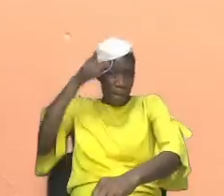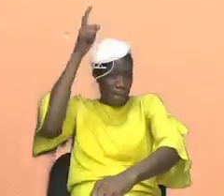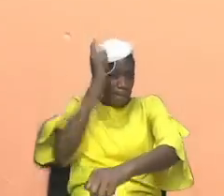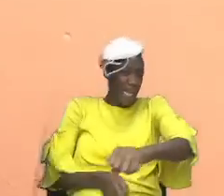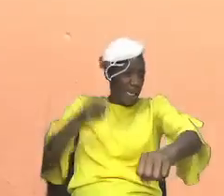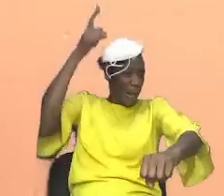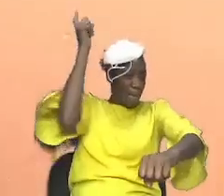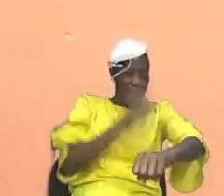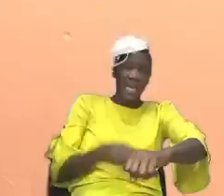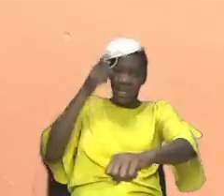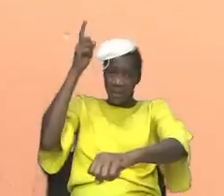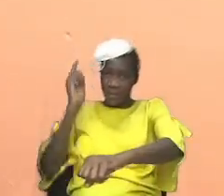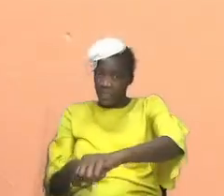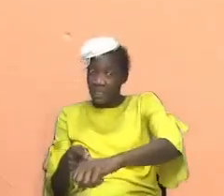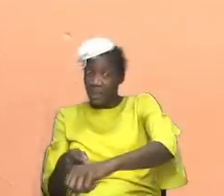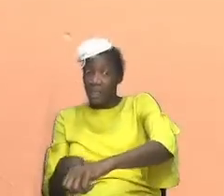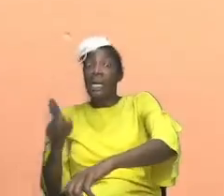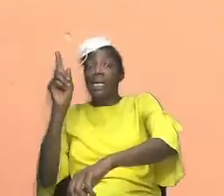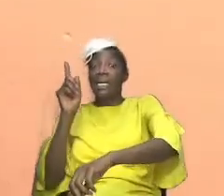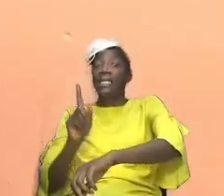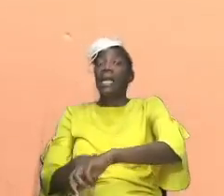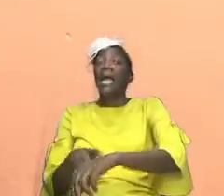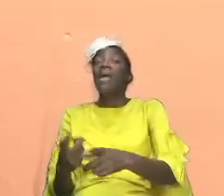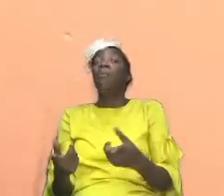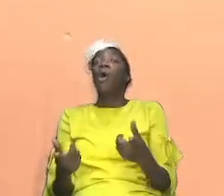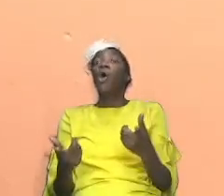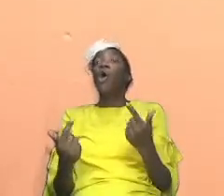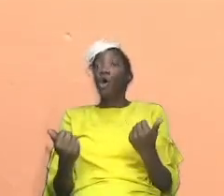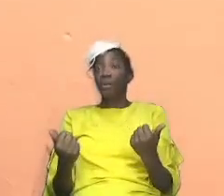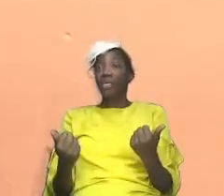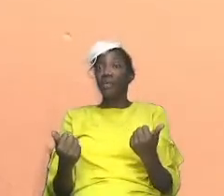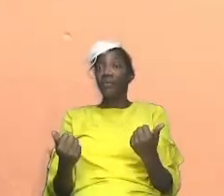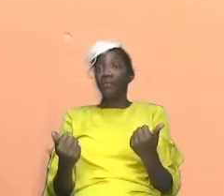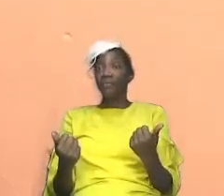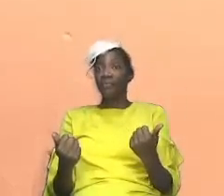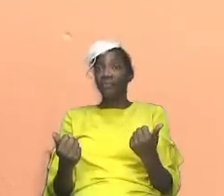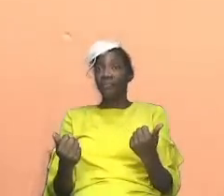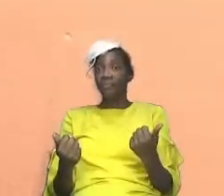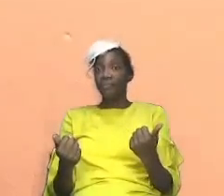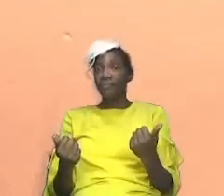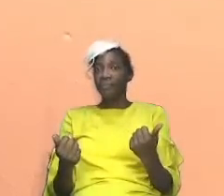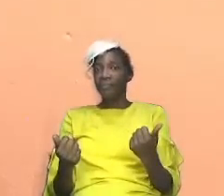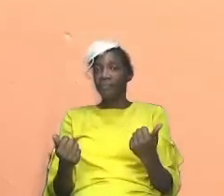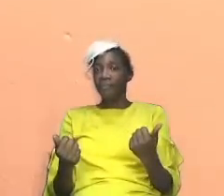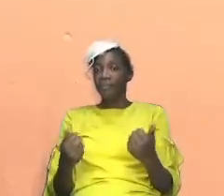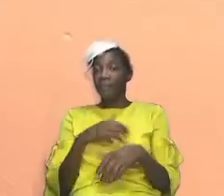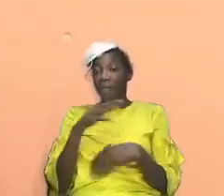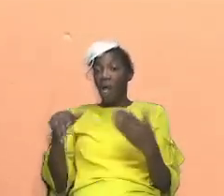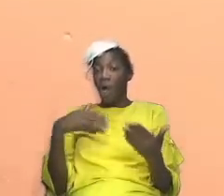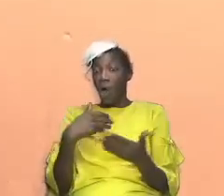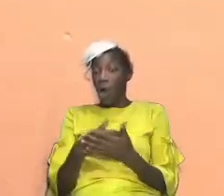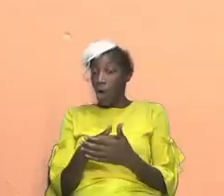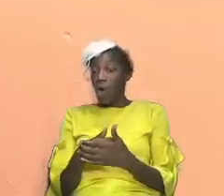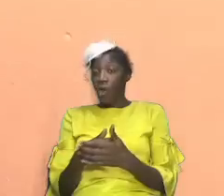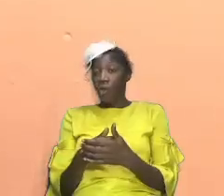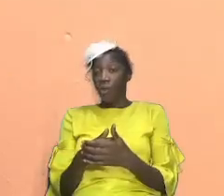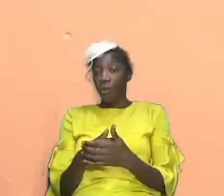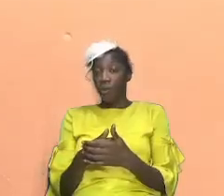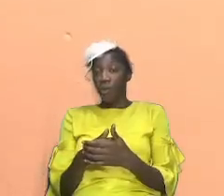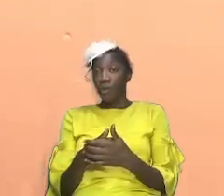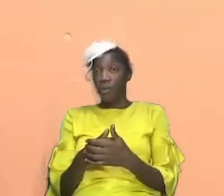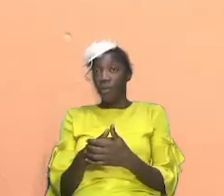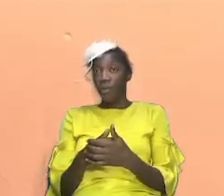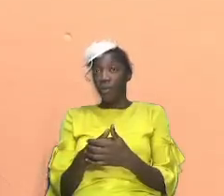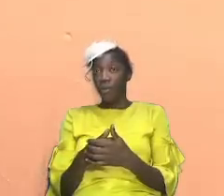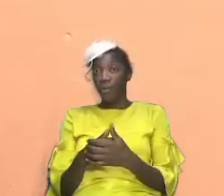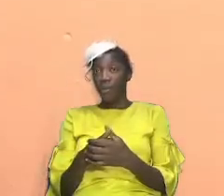And a time is coming, as we said last week, and just to recap, when all of us, some